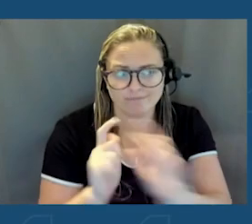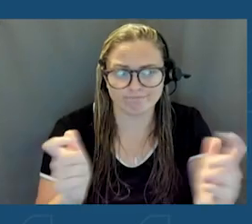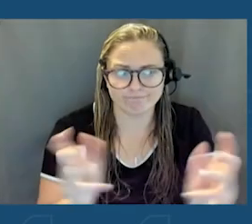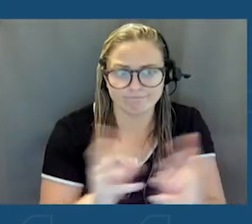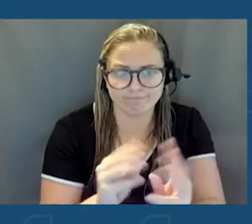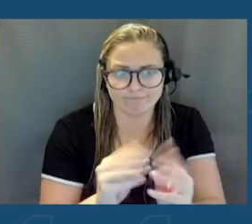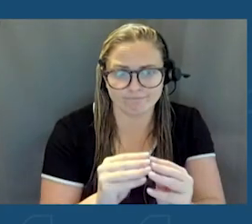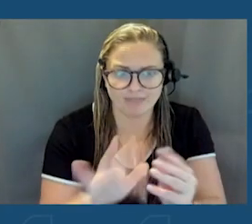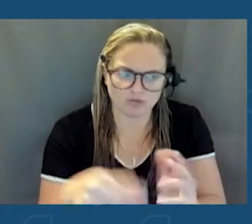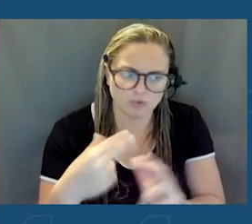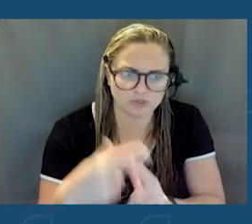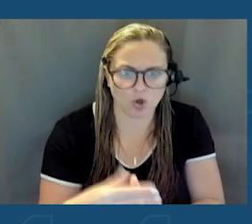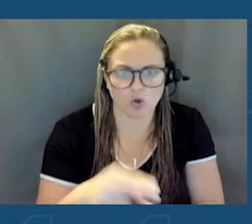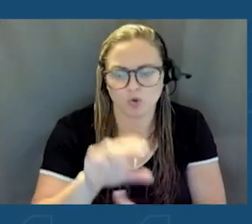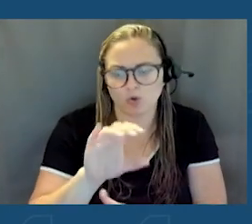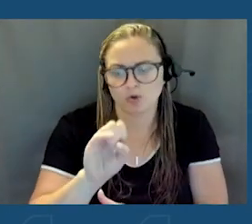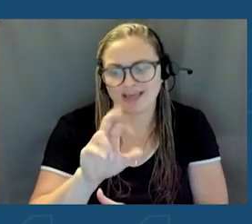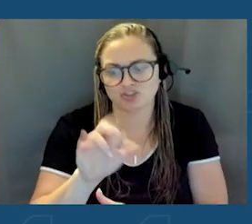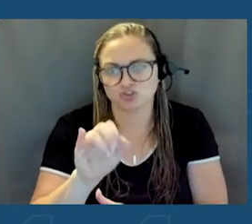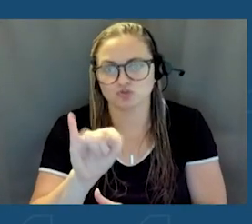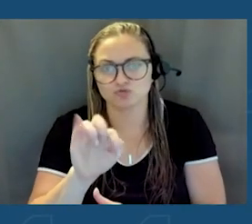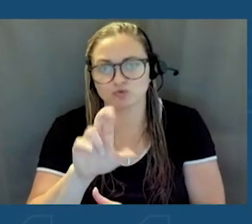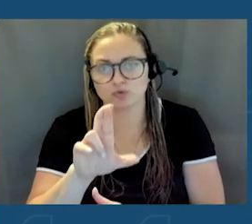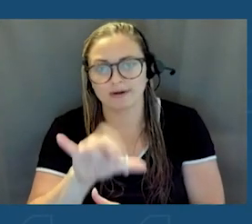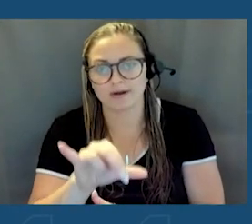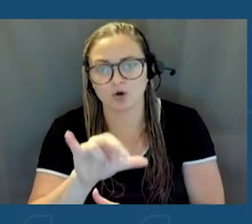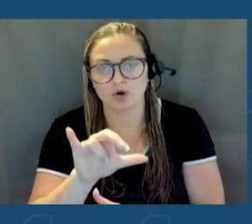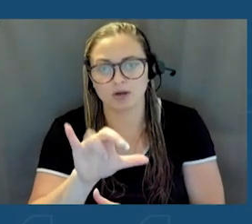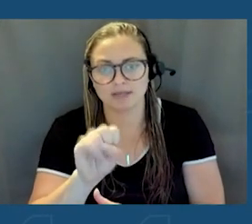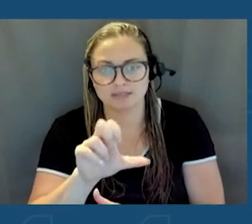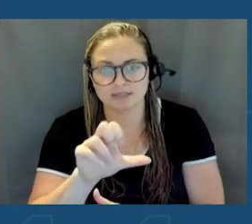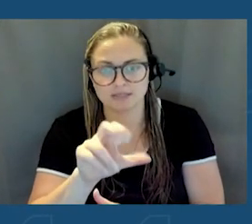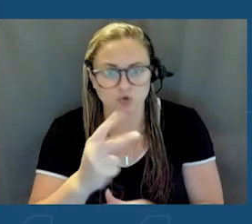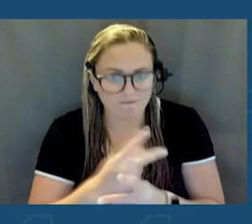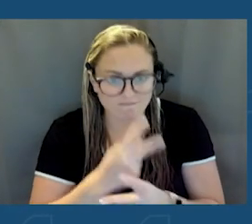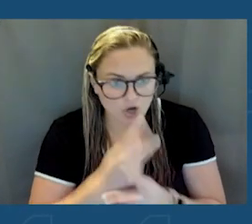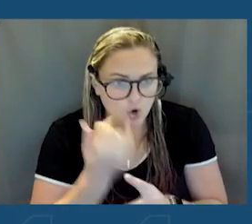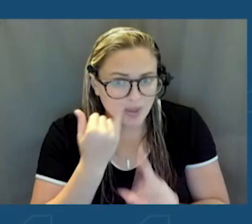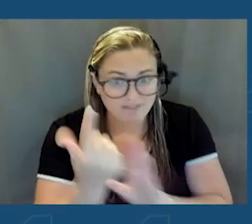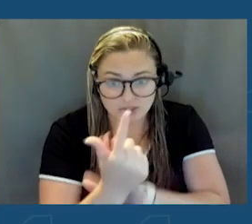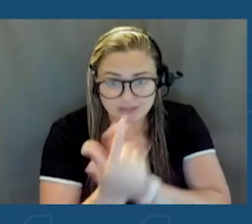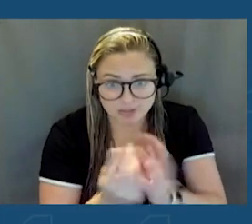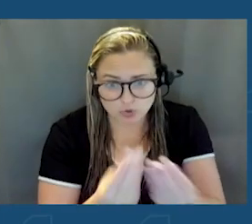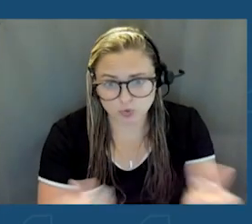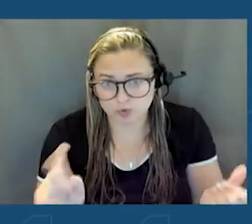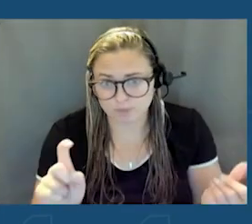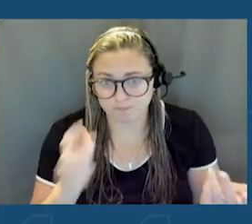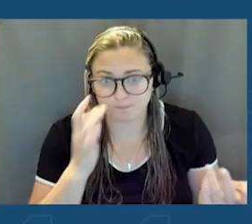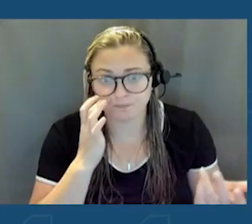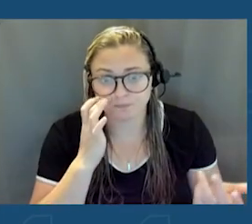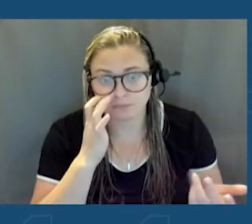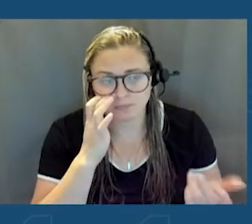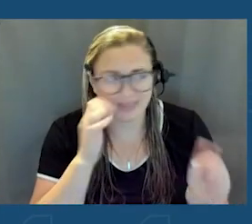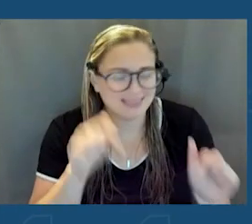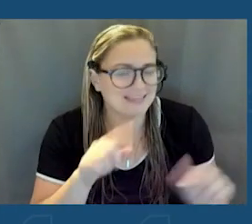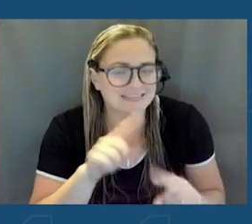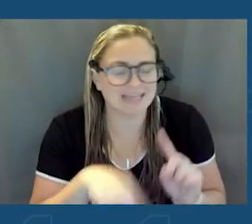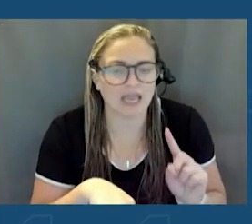it's called, it is an extraordinary session, to find if there's a legislative solution, because this cannot be